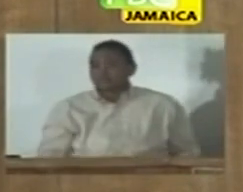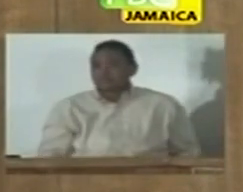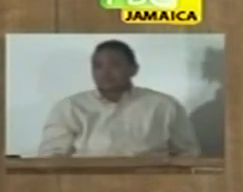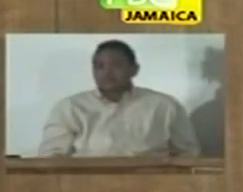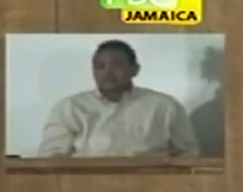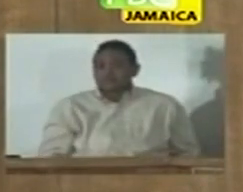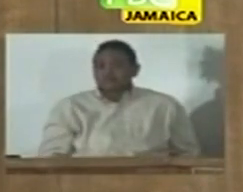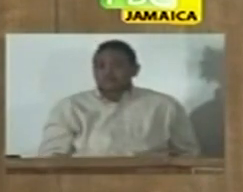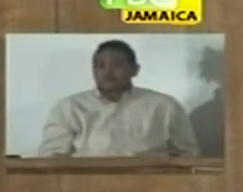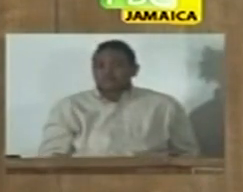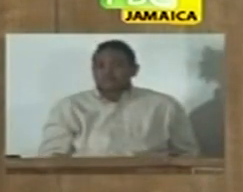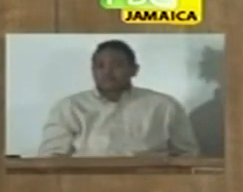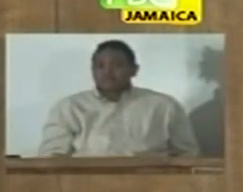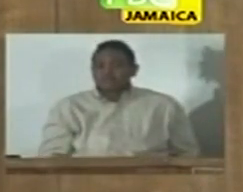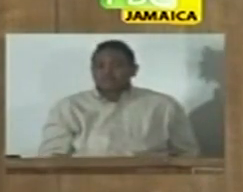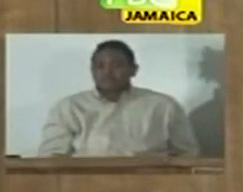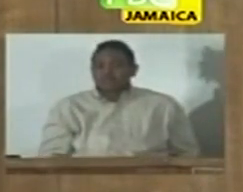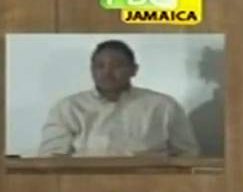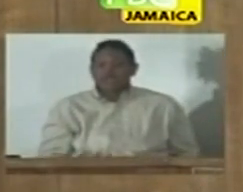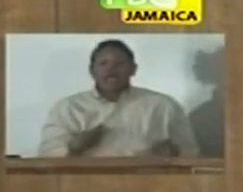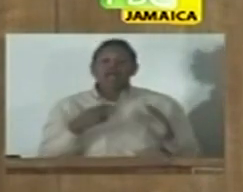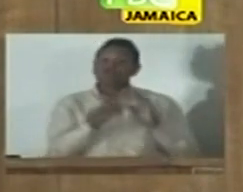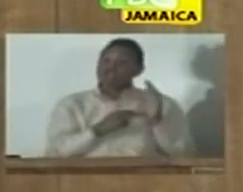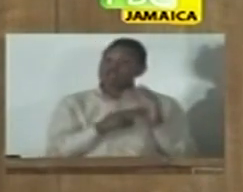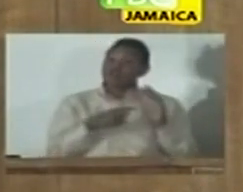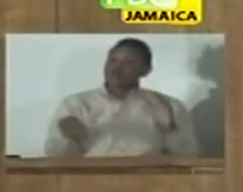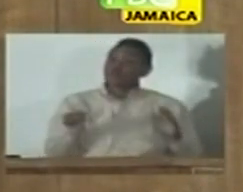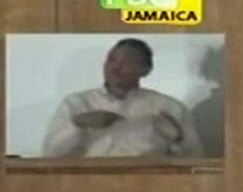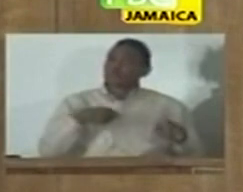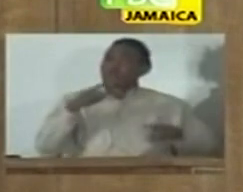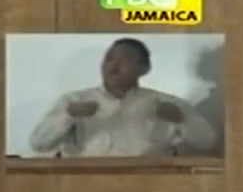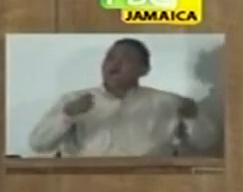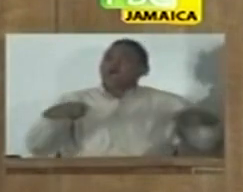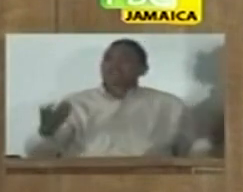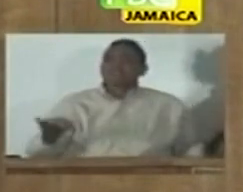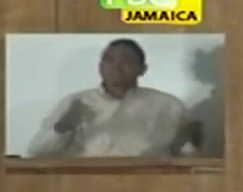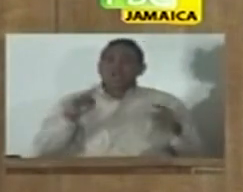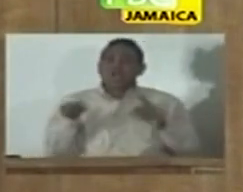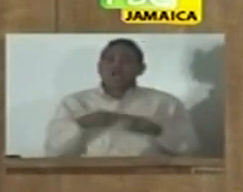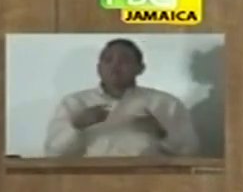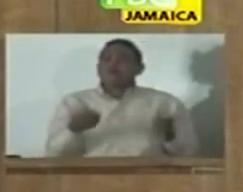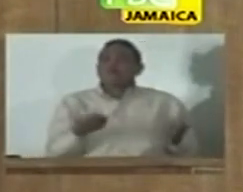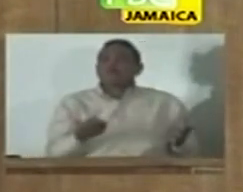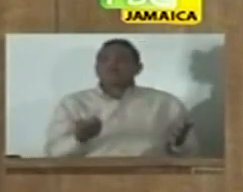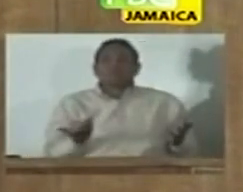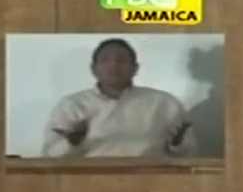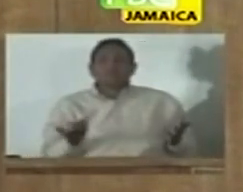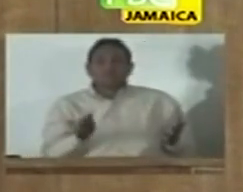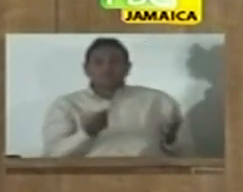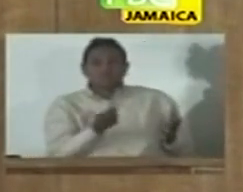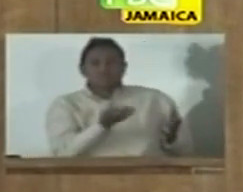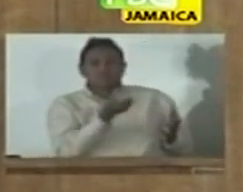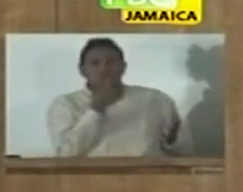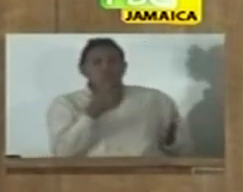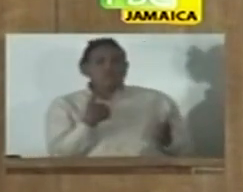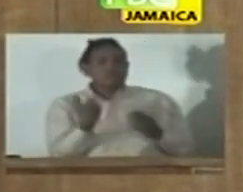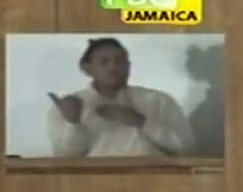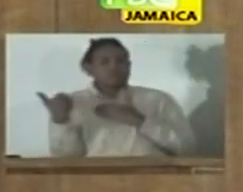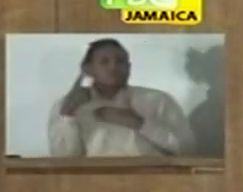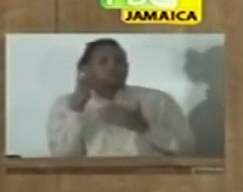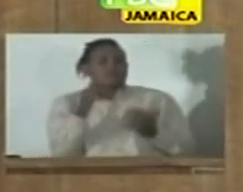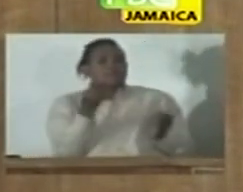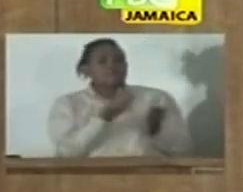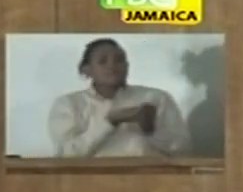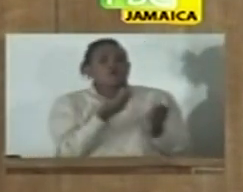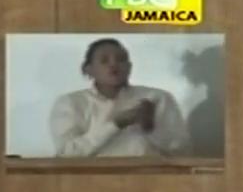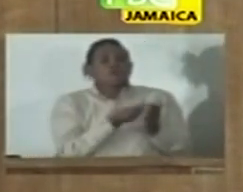And I read those, and I'm therefore asking about the liability. Who has the liability for that money